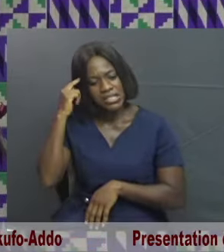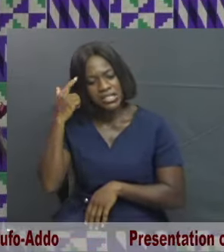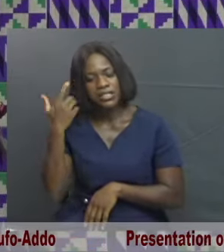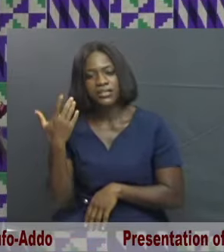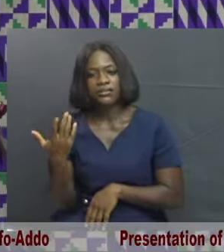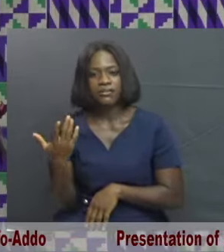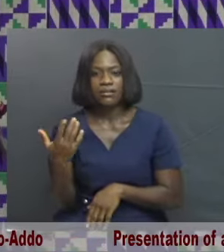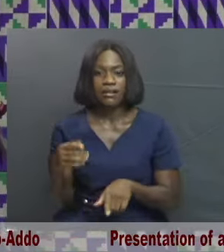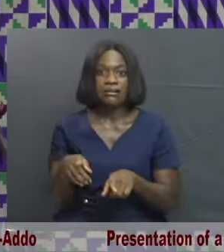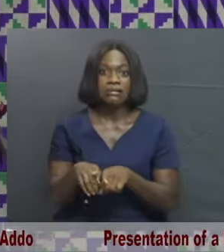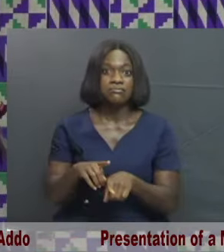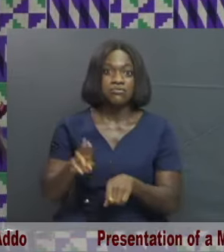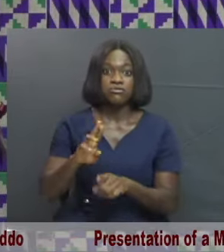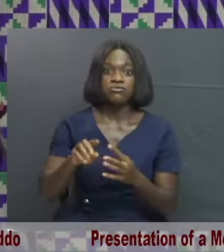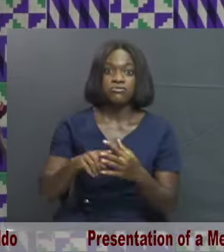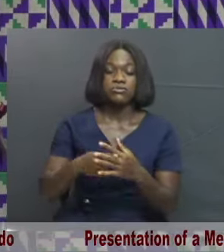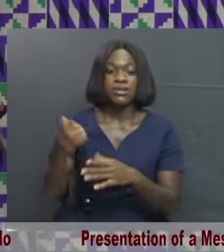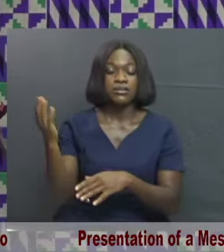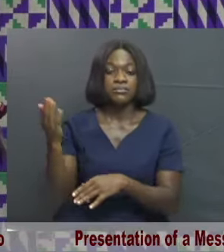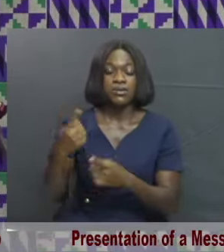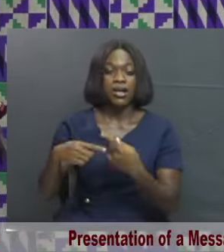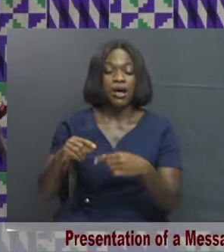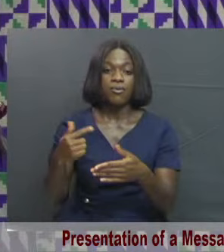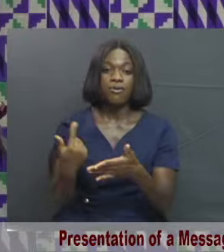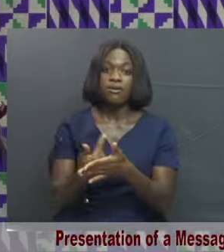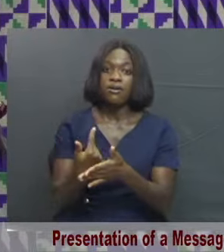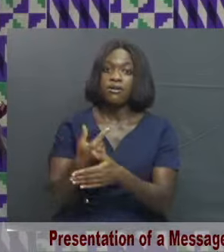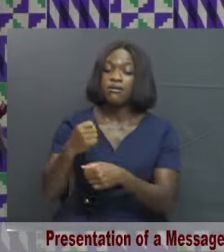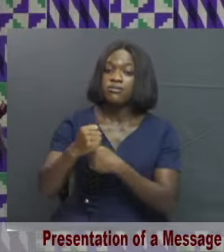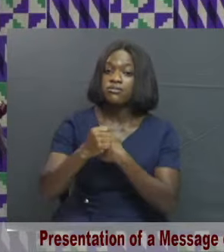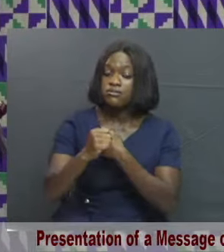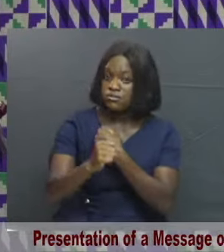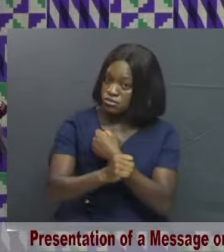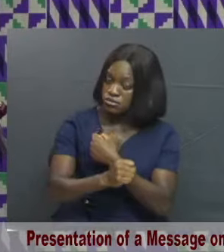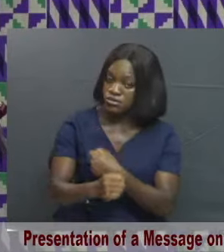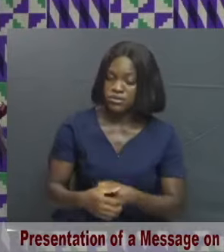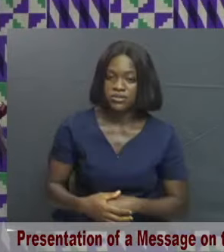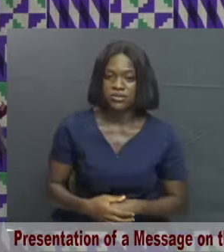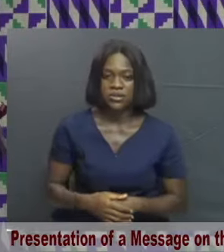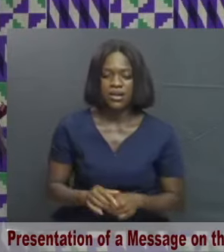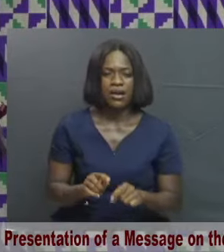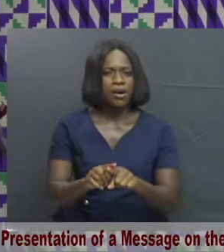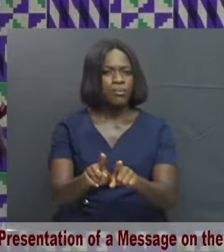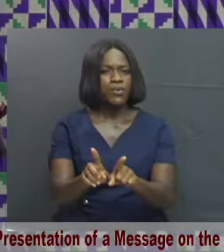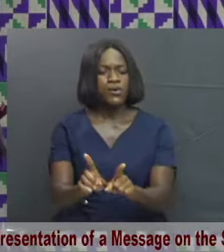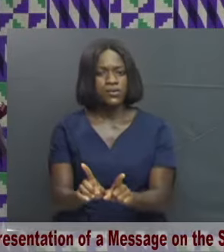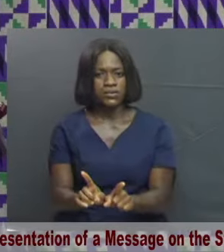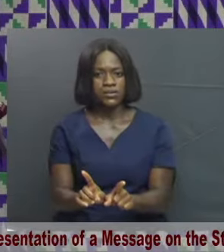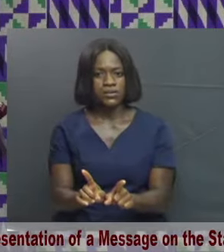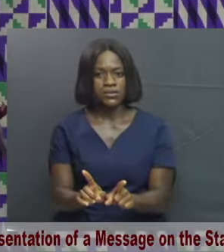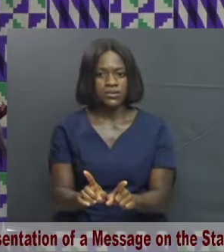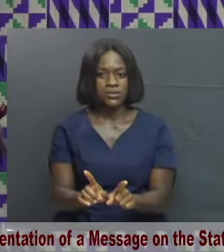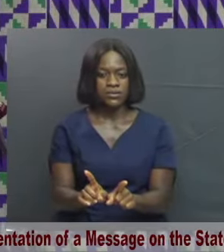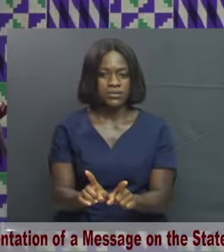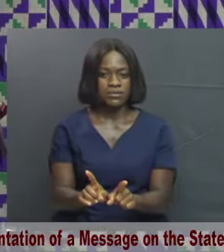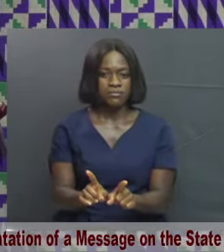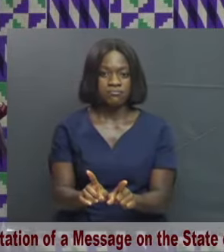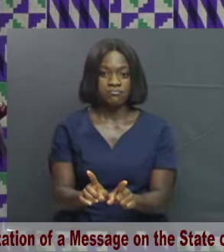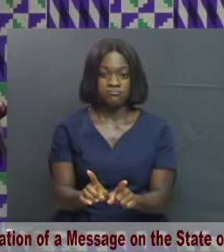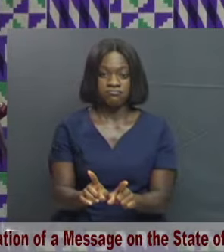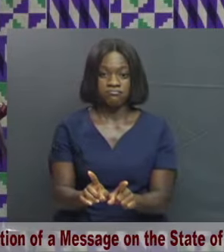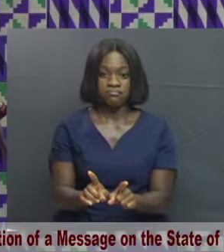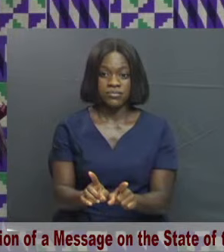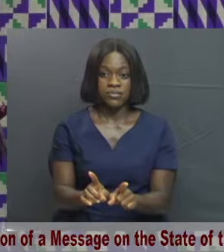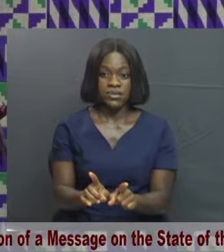start a message on the state of the nation unfortunately far from it being